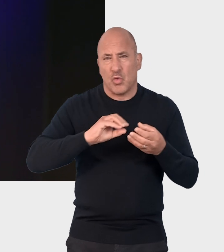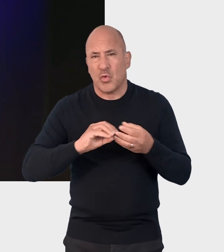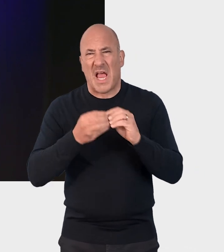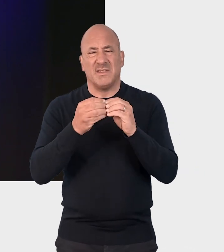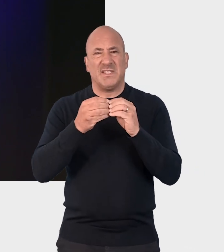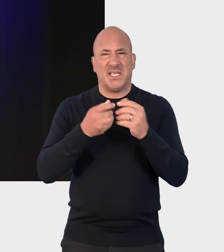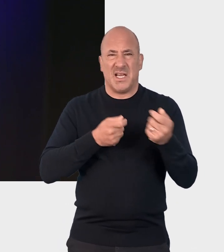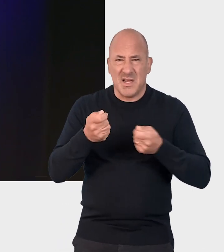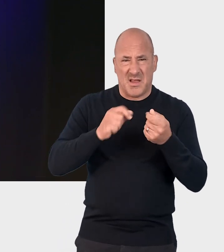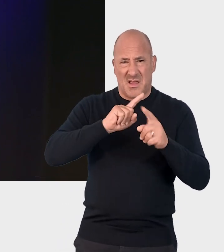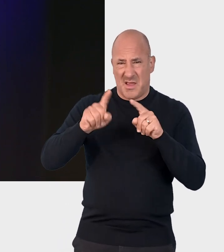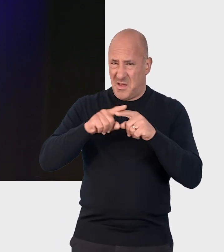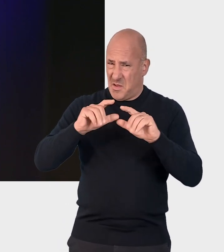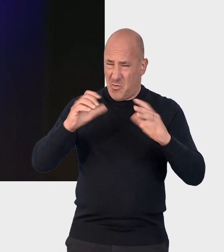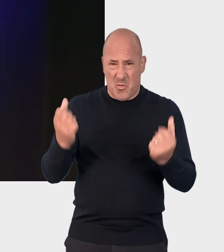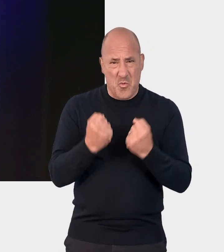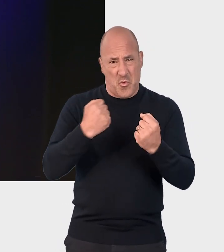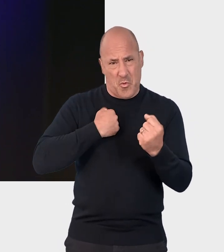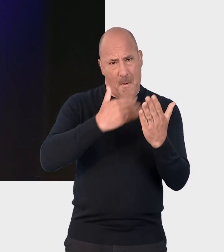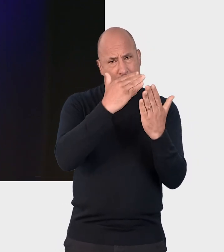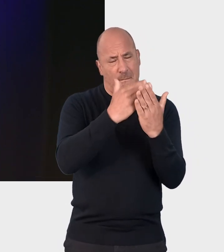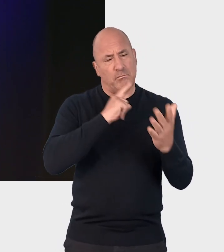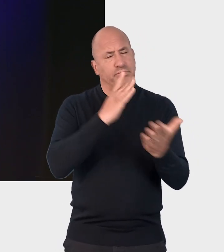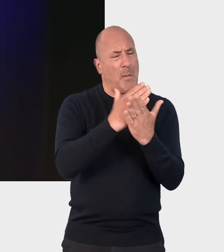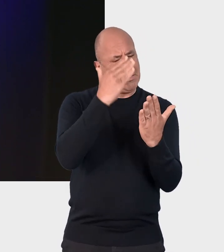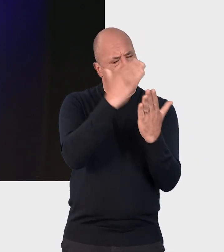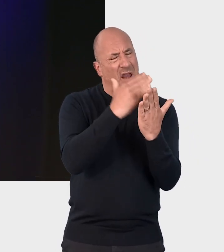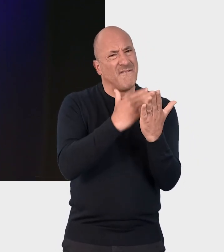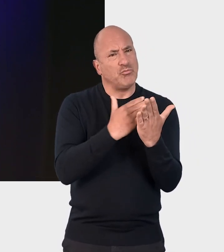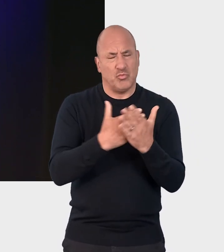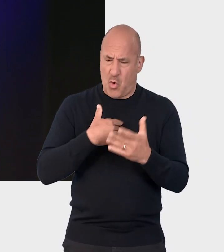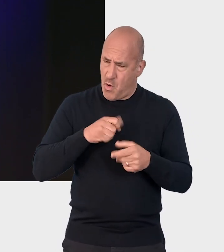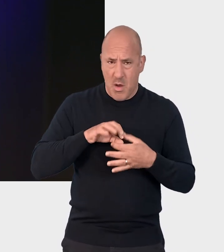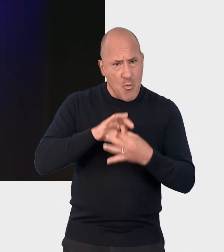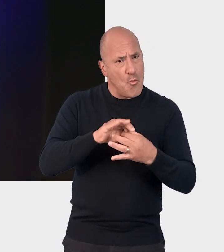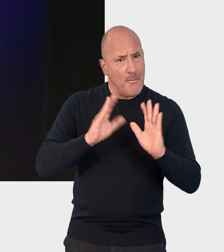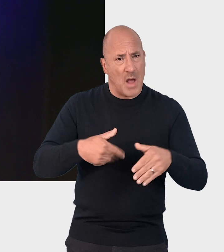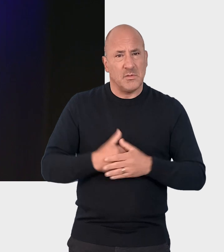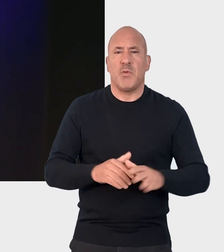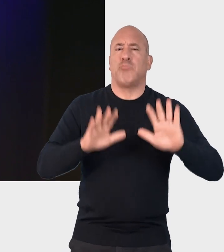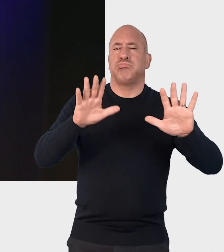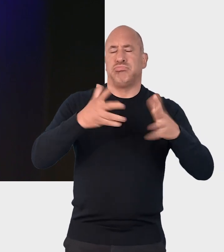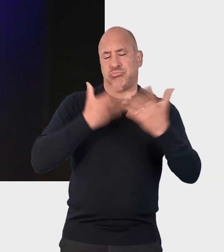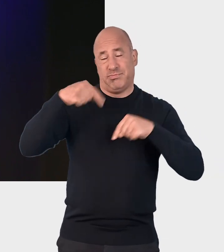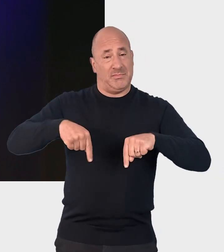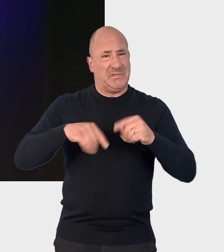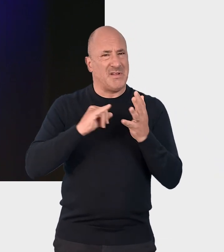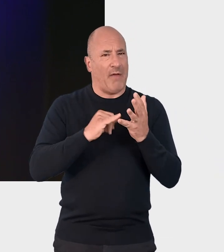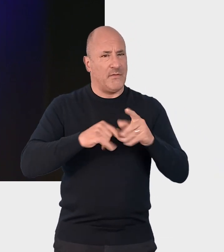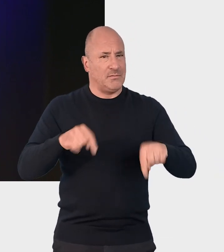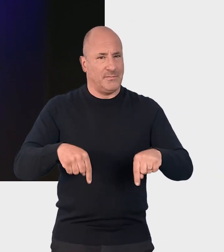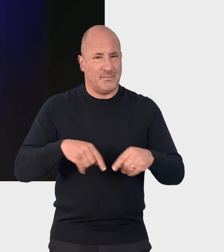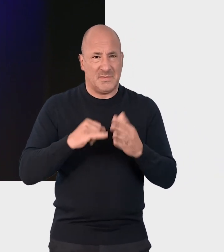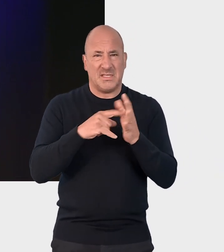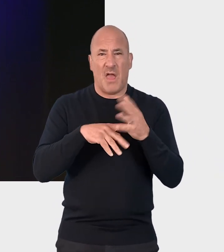culture, creativity and making sits very much at the heart of my manifesto commitment. However, let's talk a little